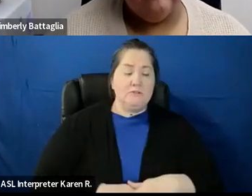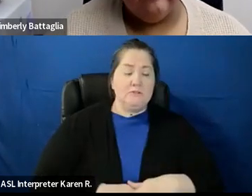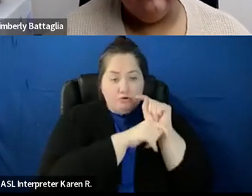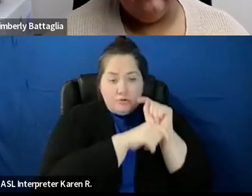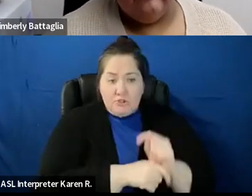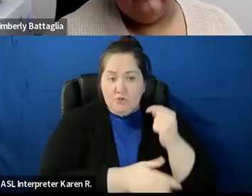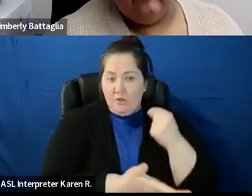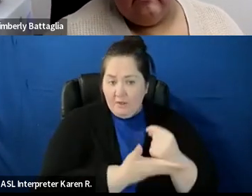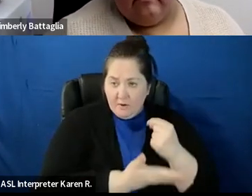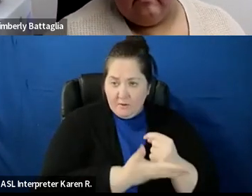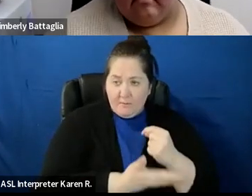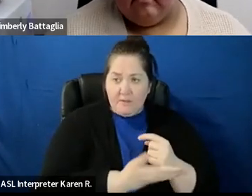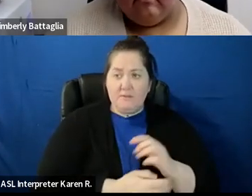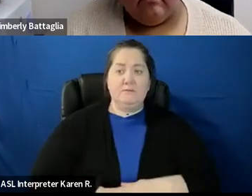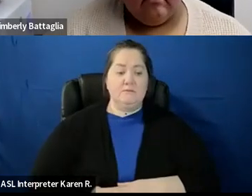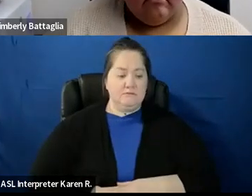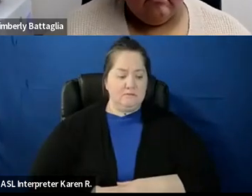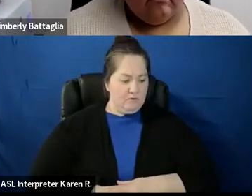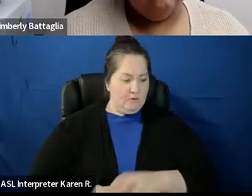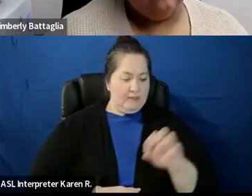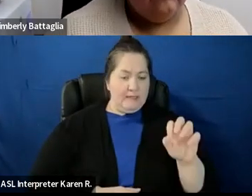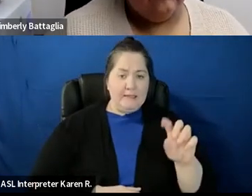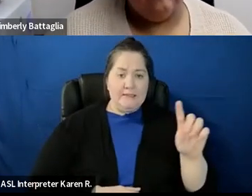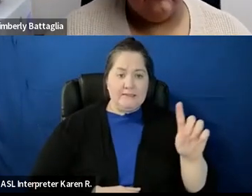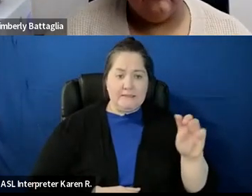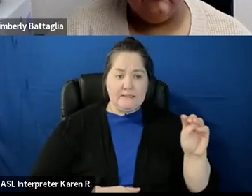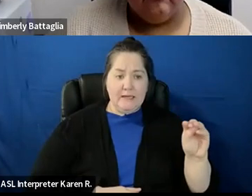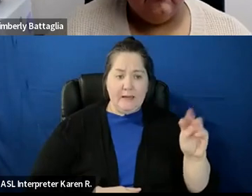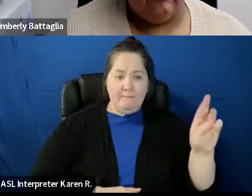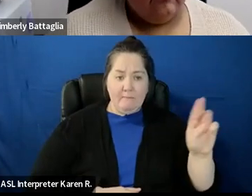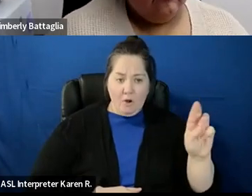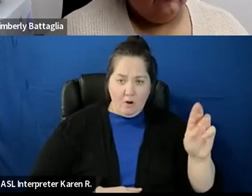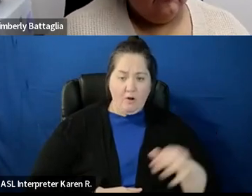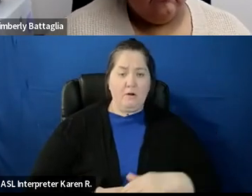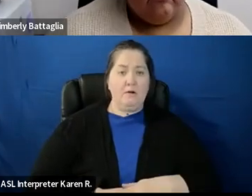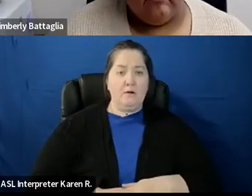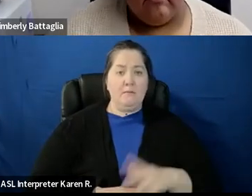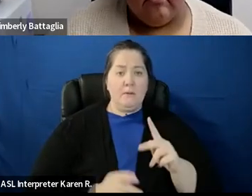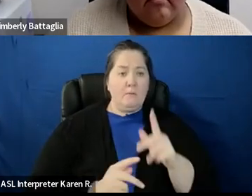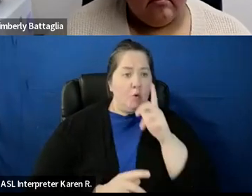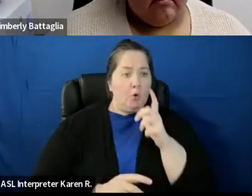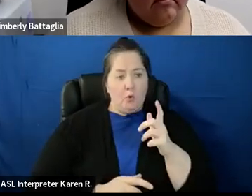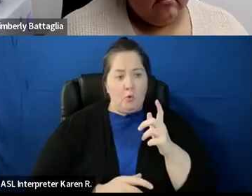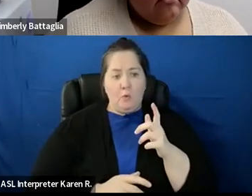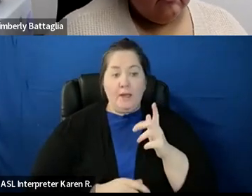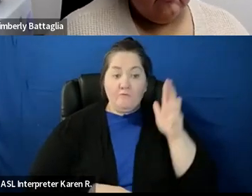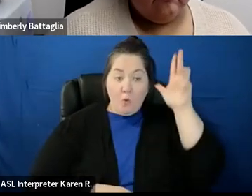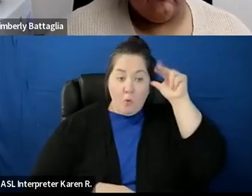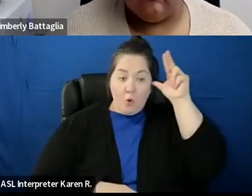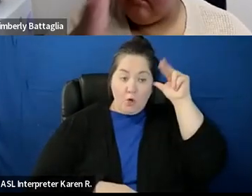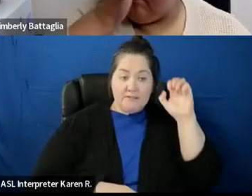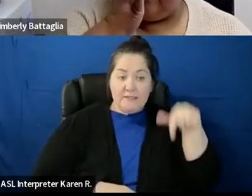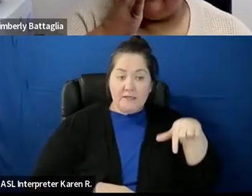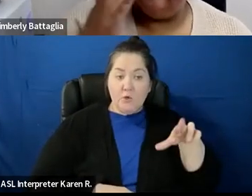We've got, what is it, EDMR. We've got people that offer horse equine therapy,